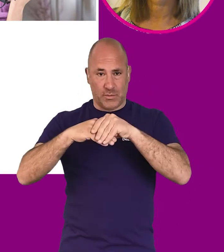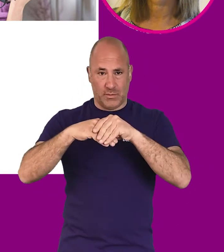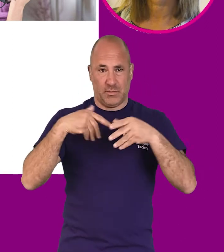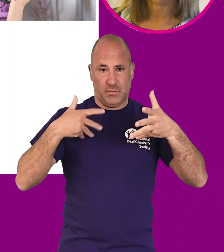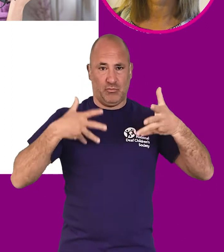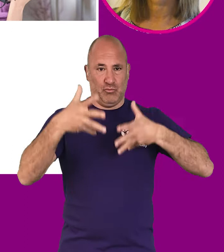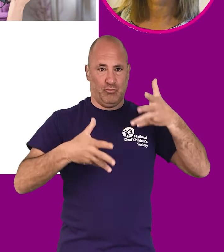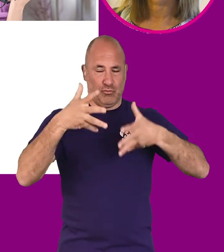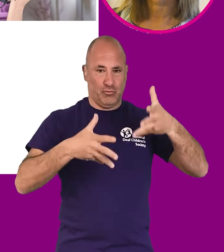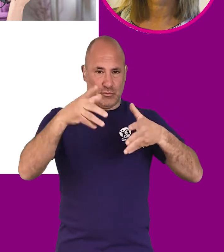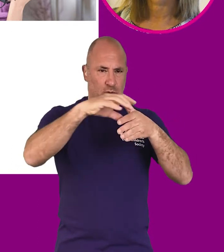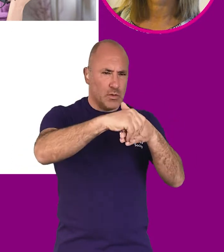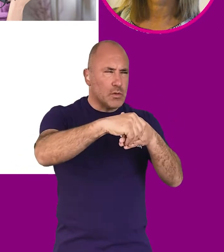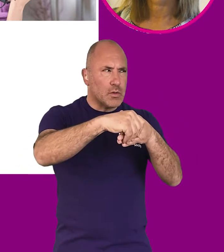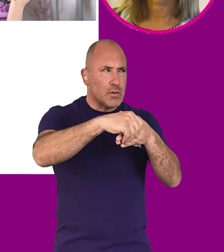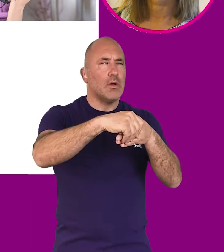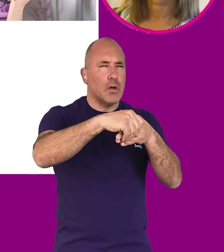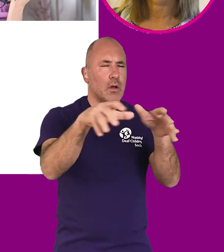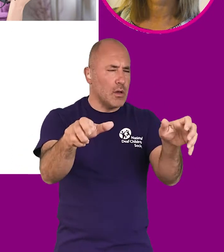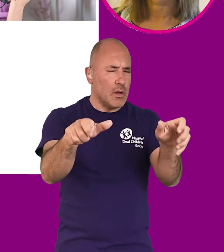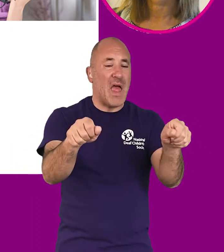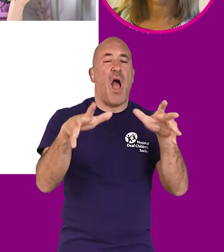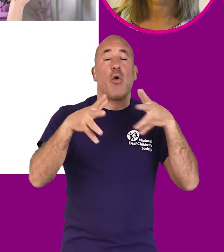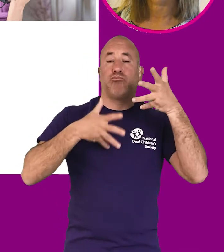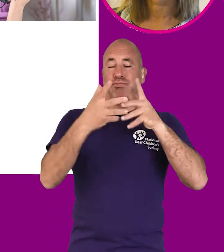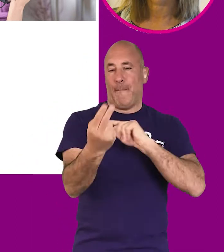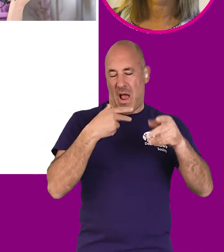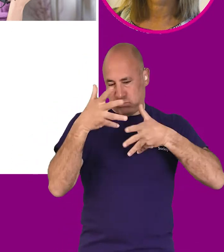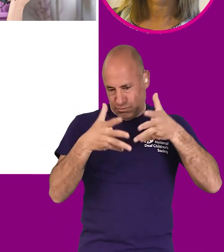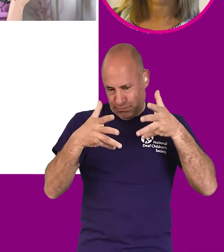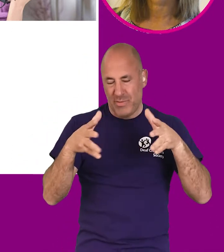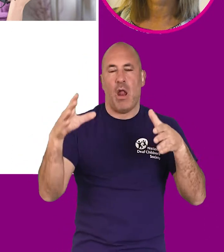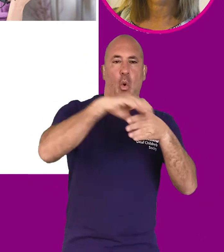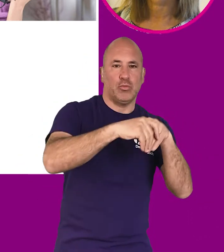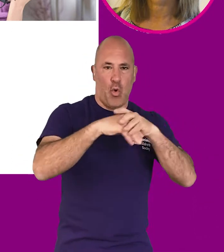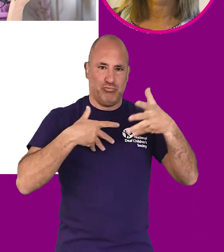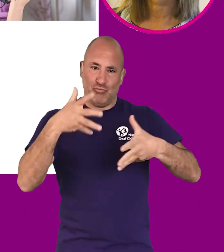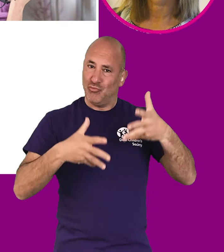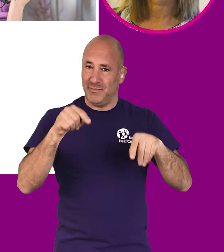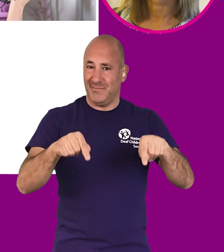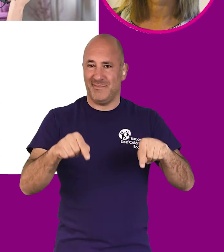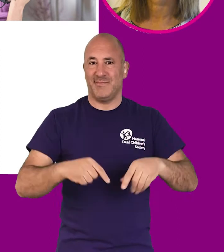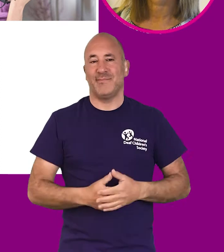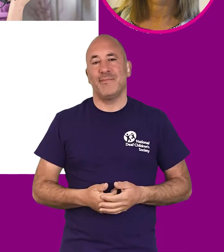the person as they're signing, and then they release to then be able to sign back to them.